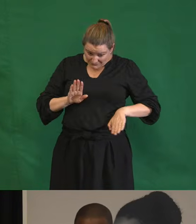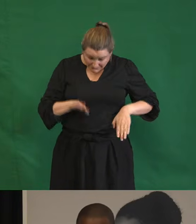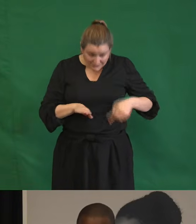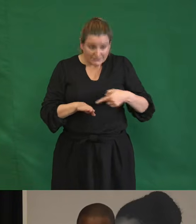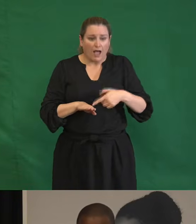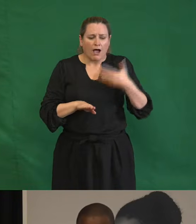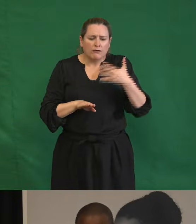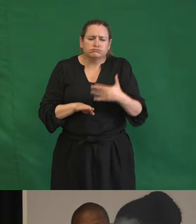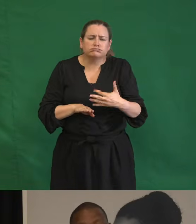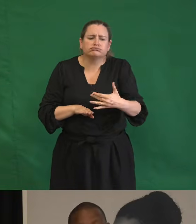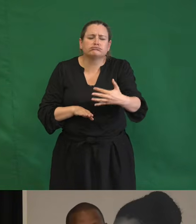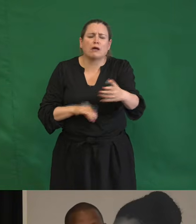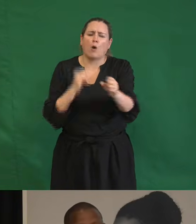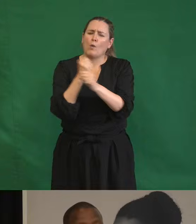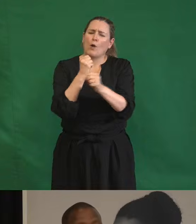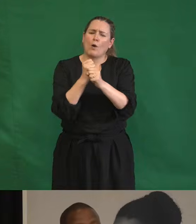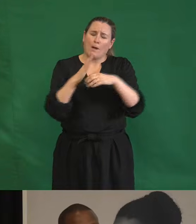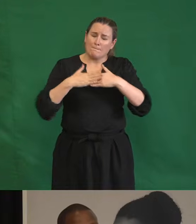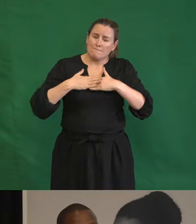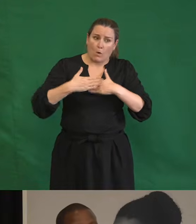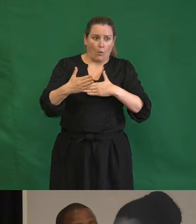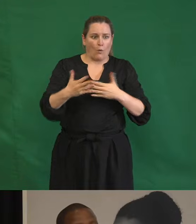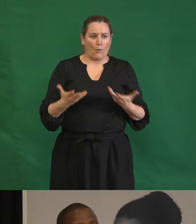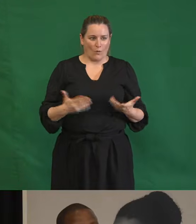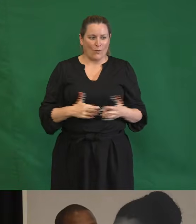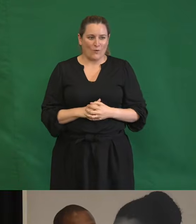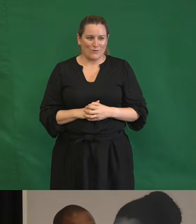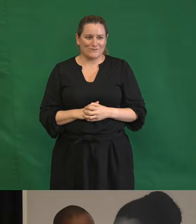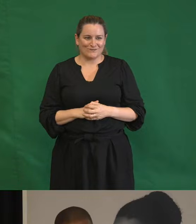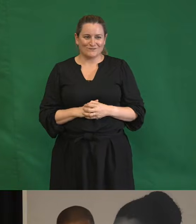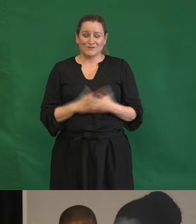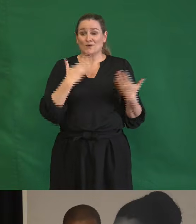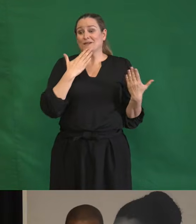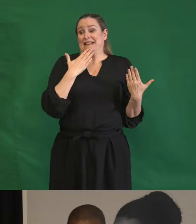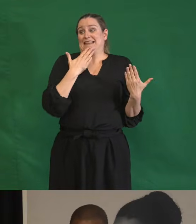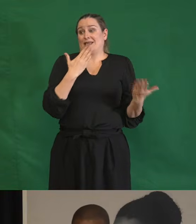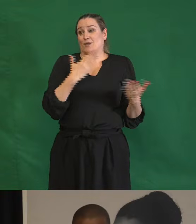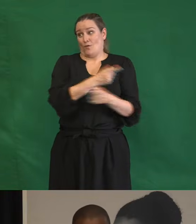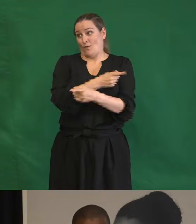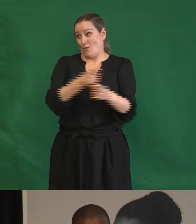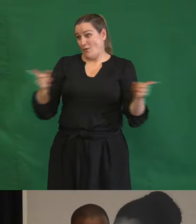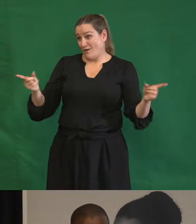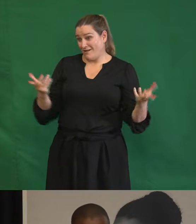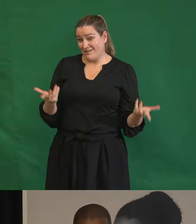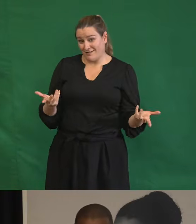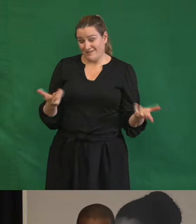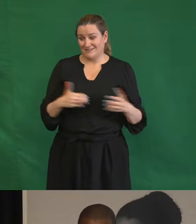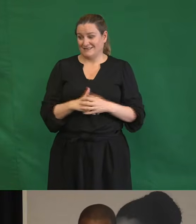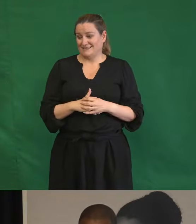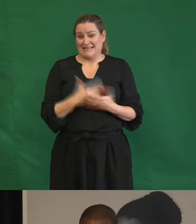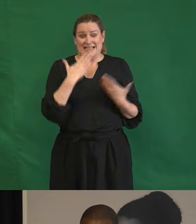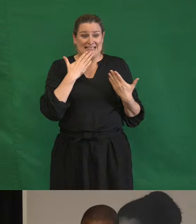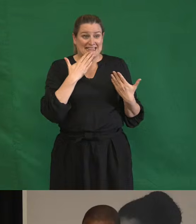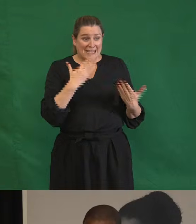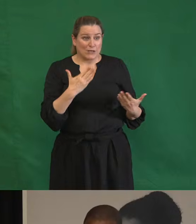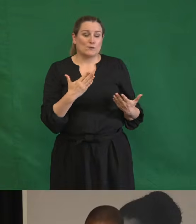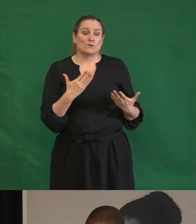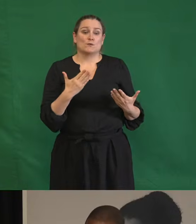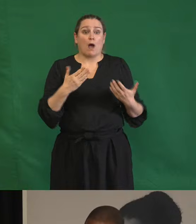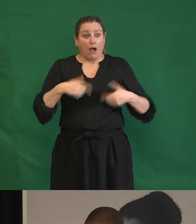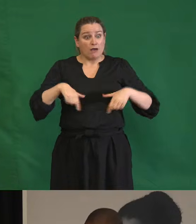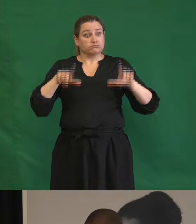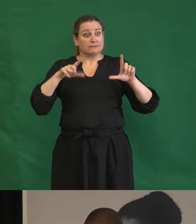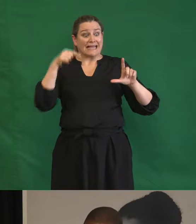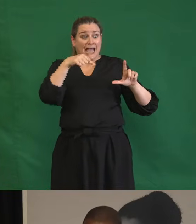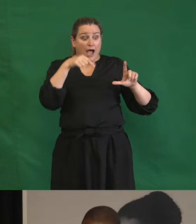division. But I want to say thank you, and thank you for all that came today and those that are joining us online.